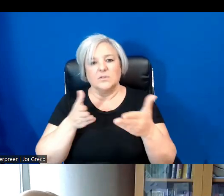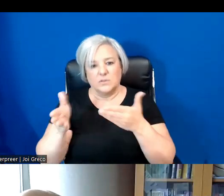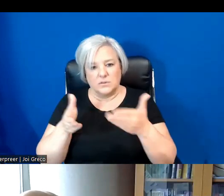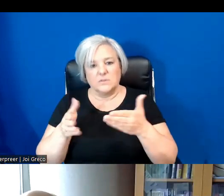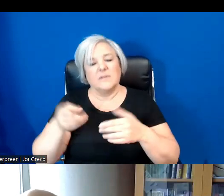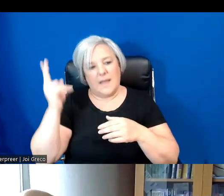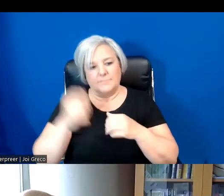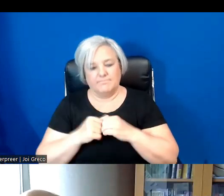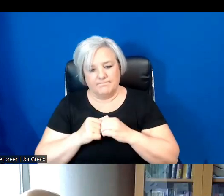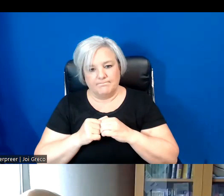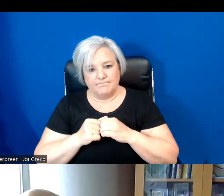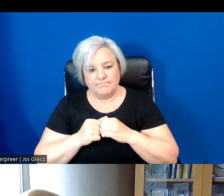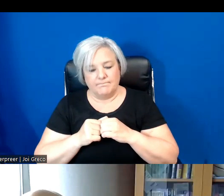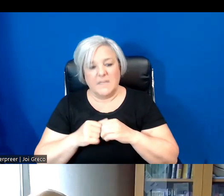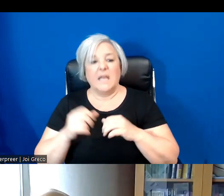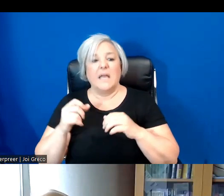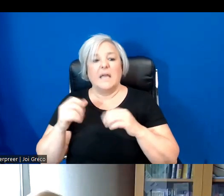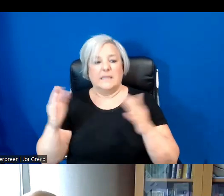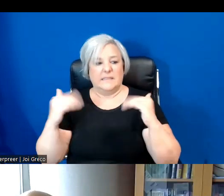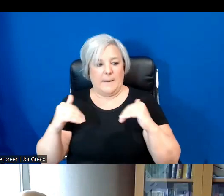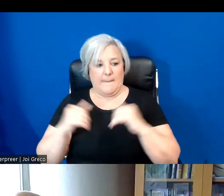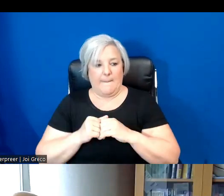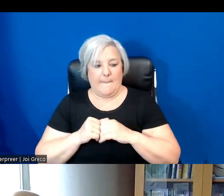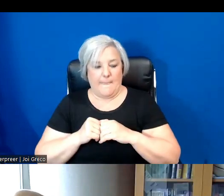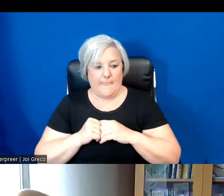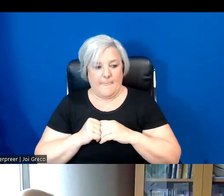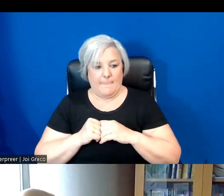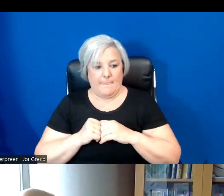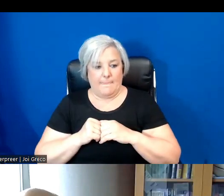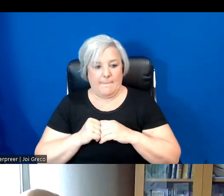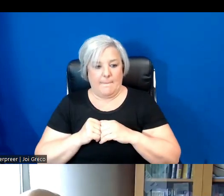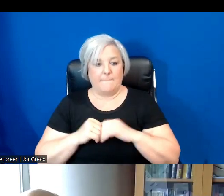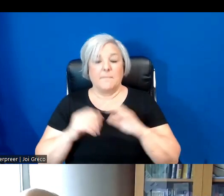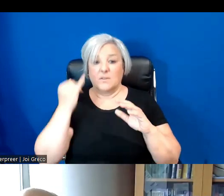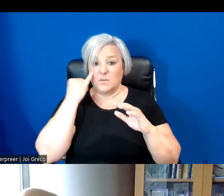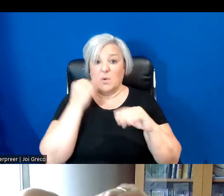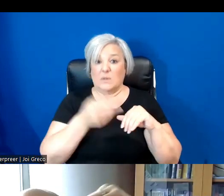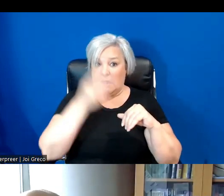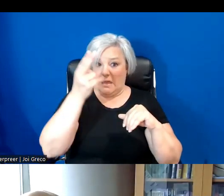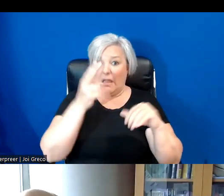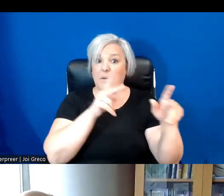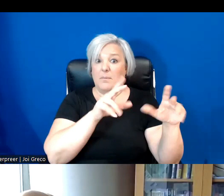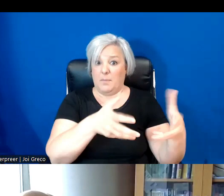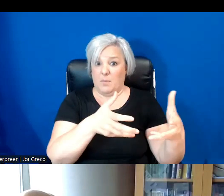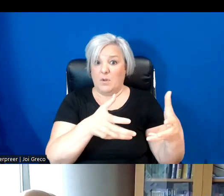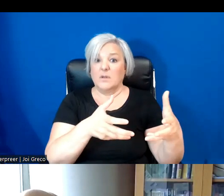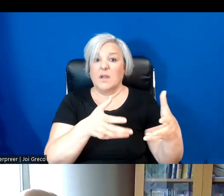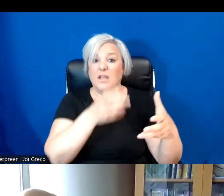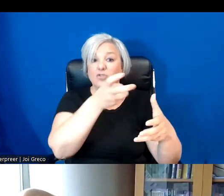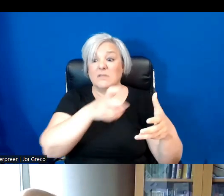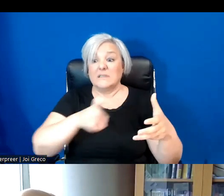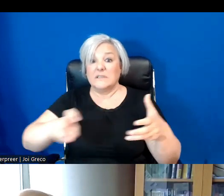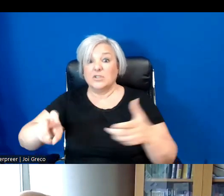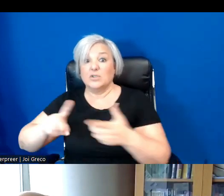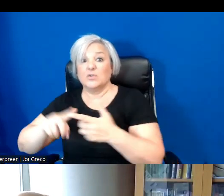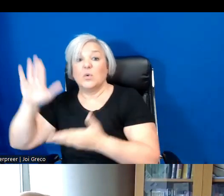remained high. If we click the next animation, if you were in the high proportion and you transitioned into a low proportion,